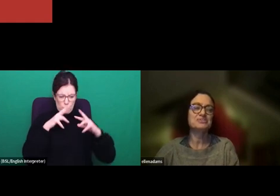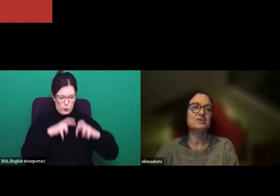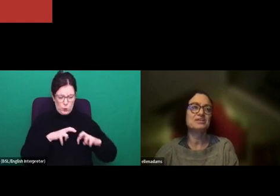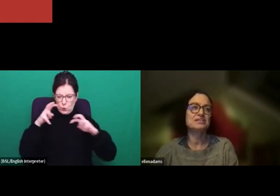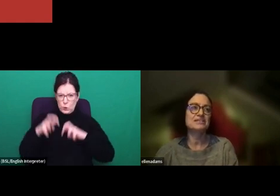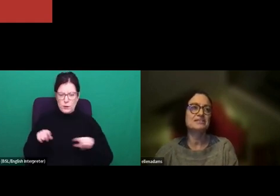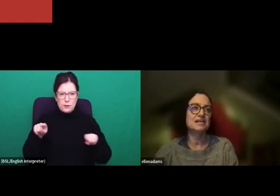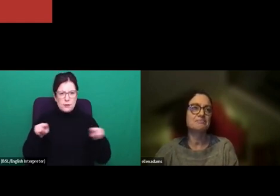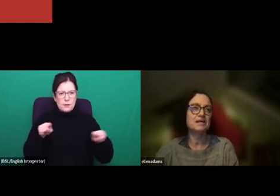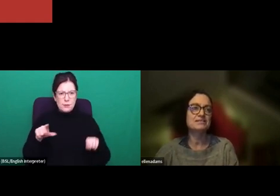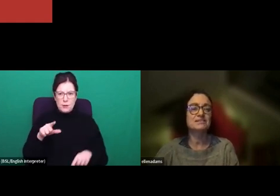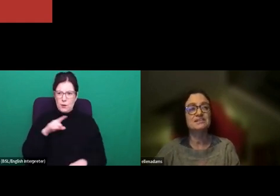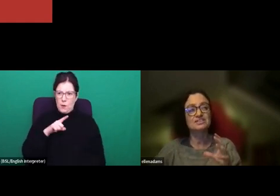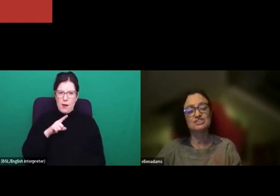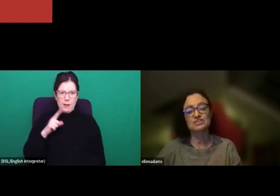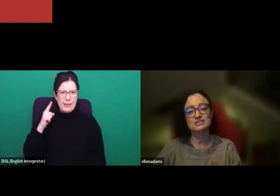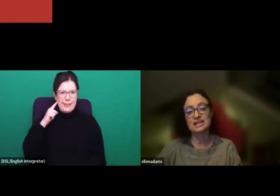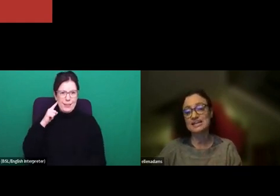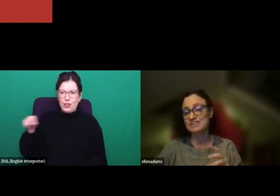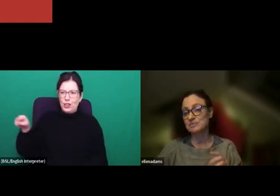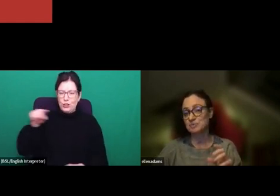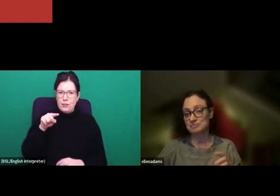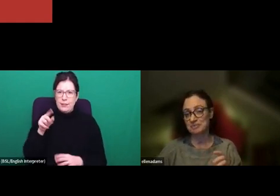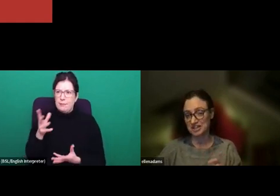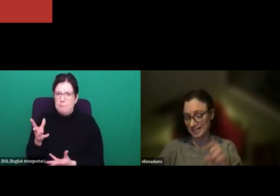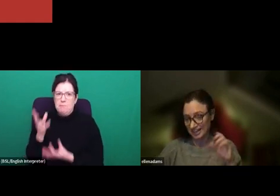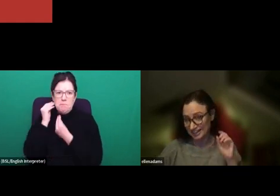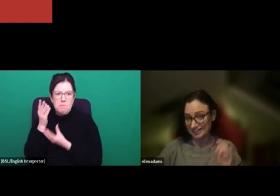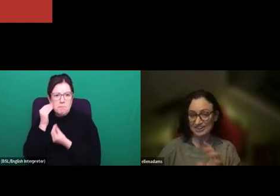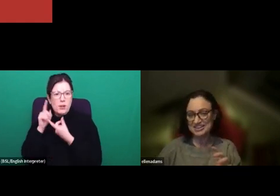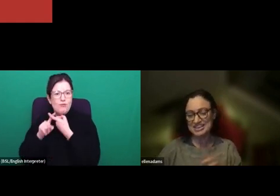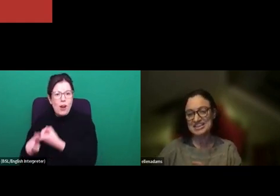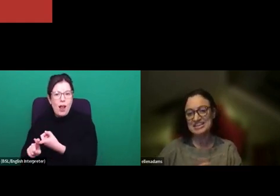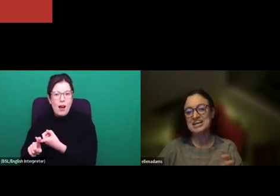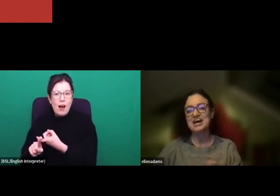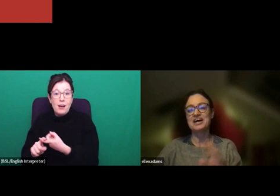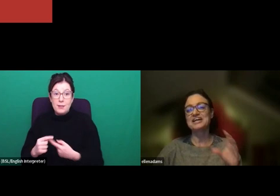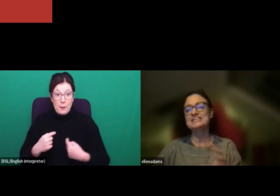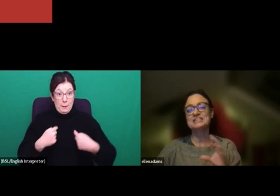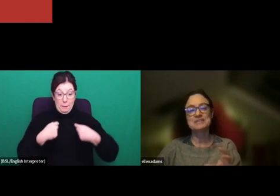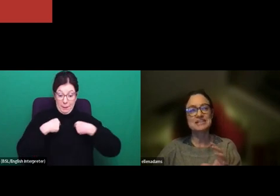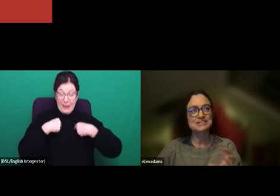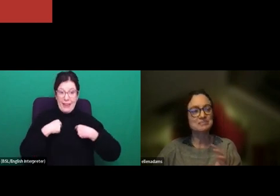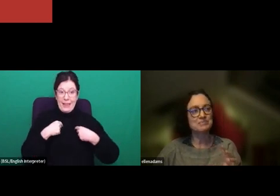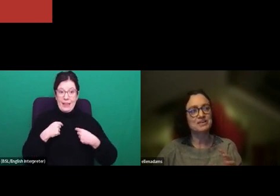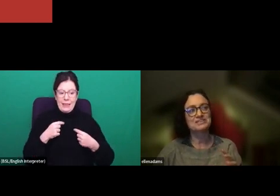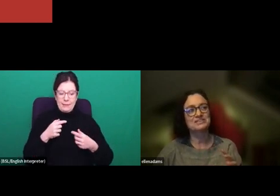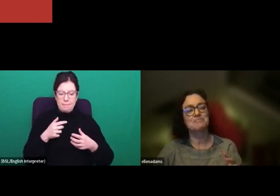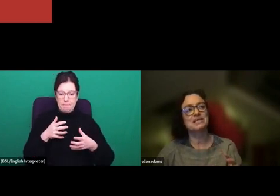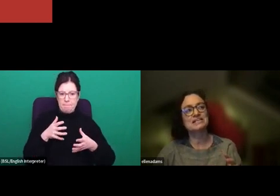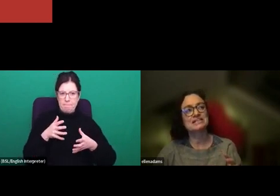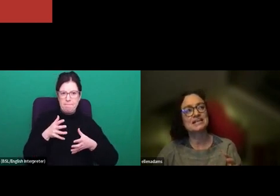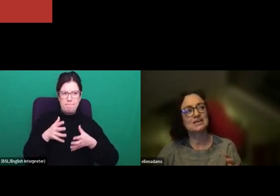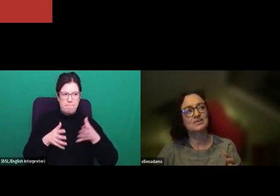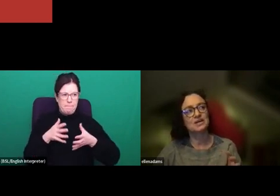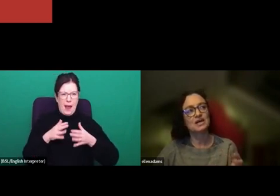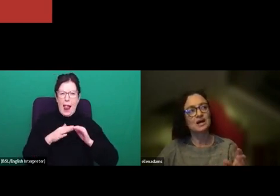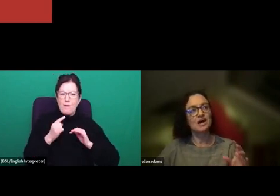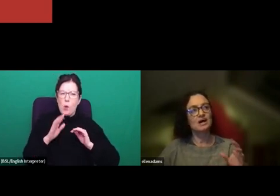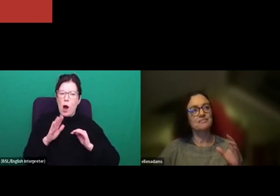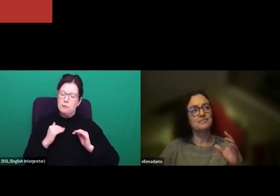using mostly on a day-to-day basis. And it's true to say, even with my clunky intermediate plus